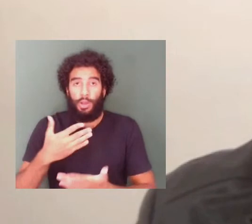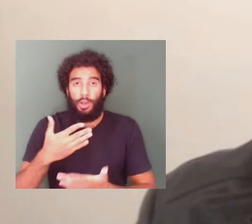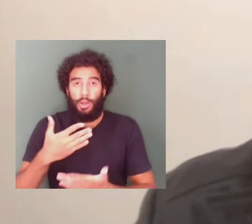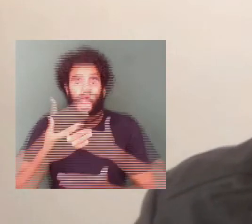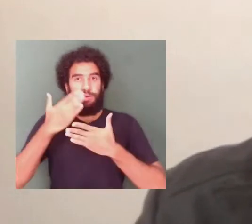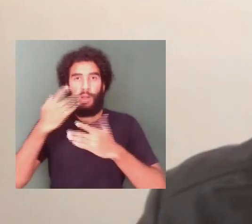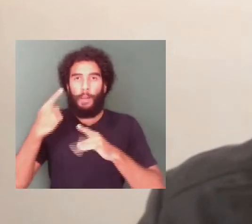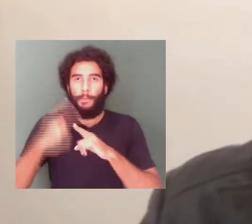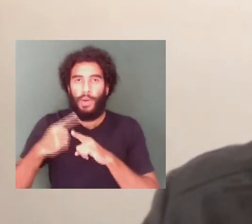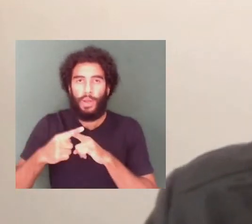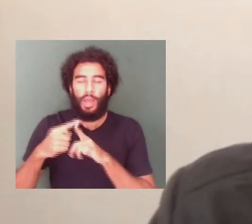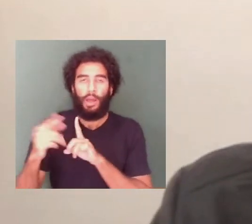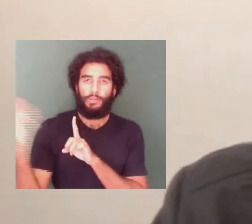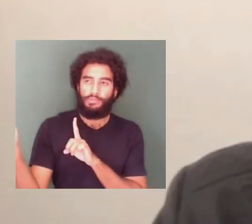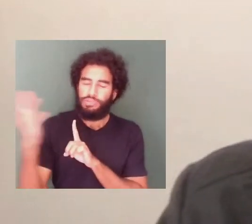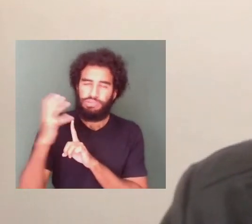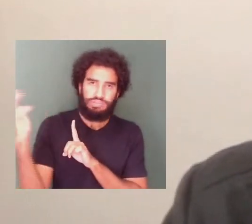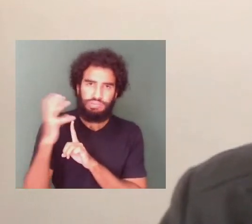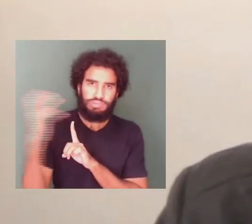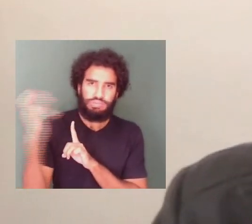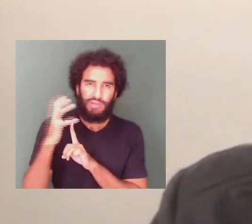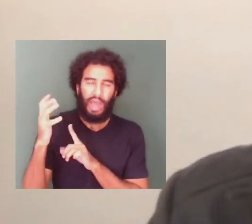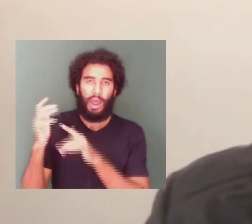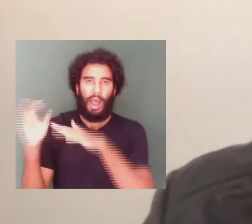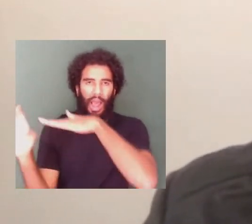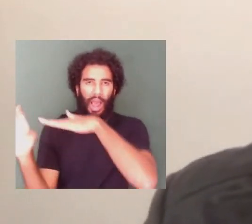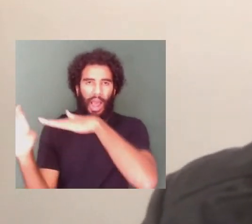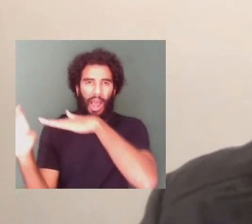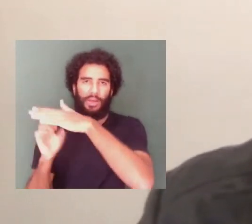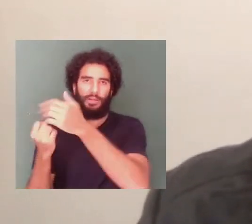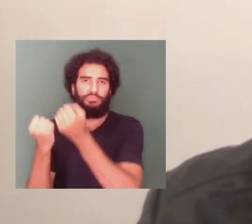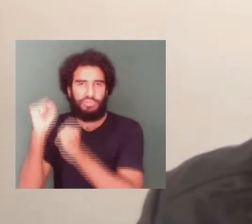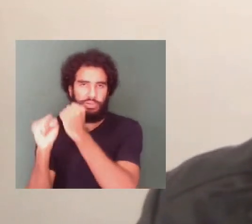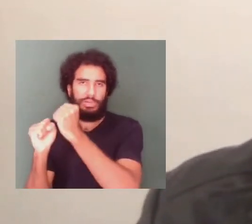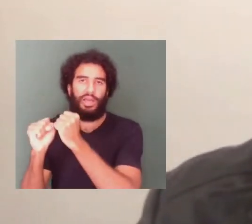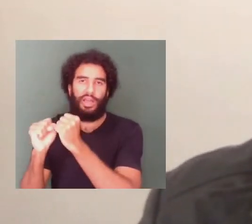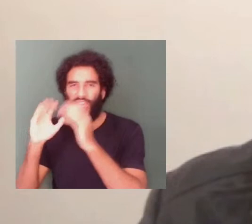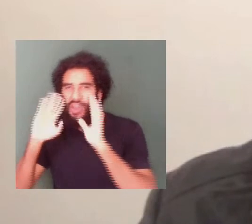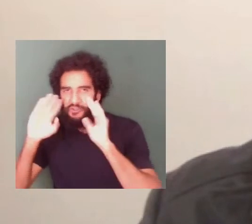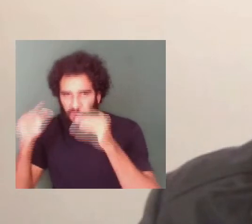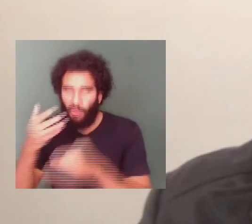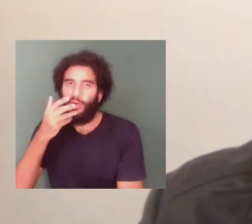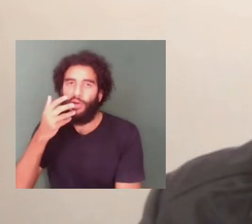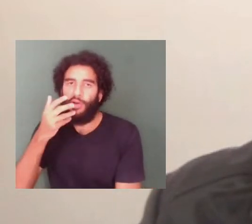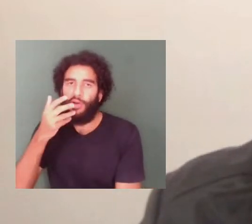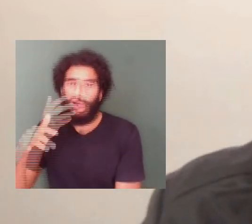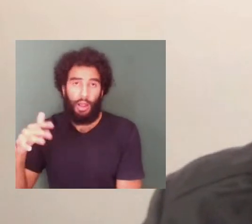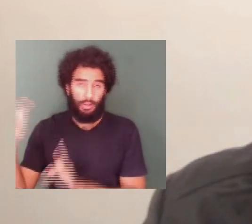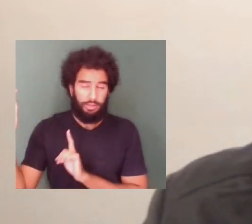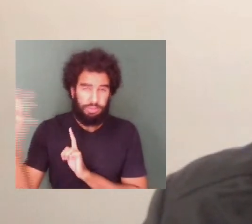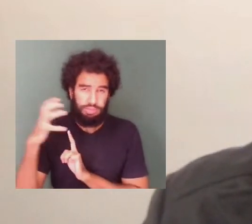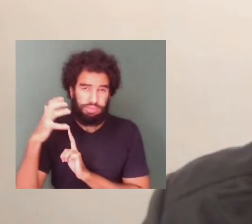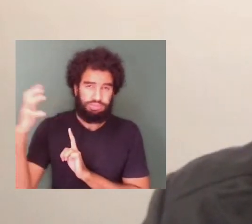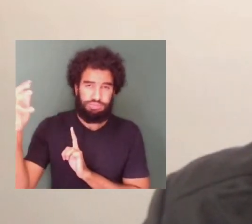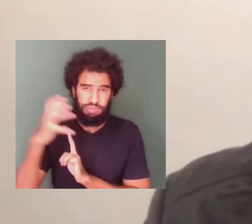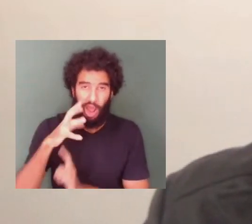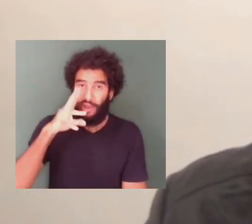impressive how aggressive and efficient the child formula